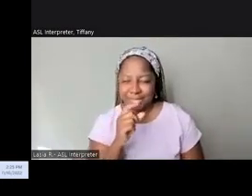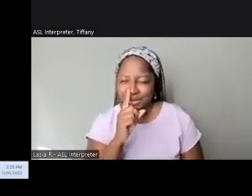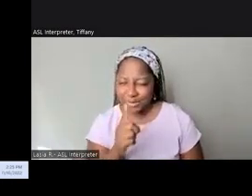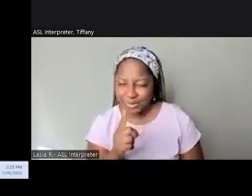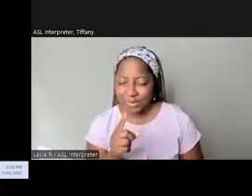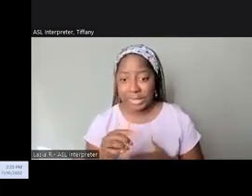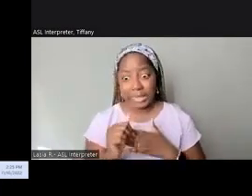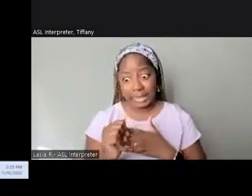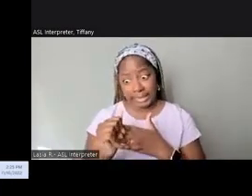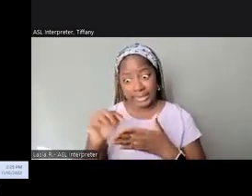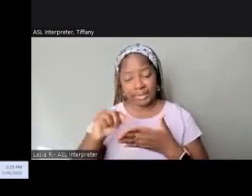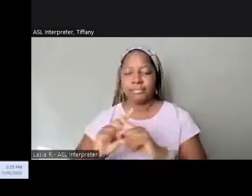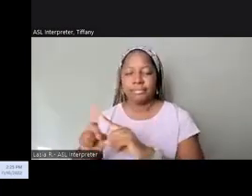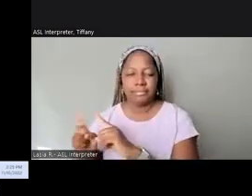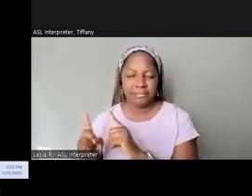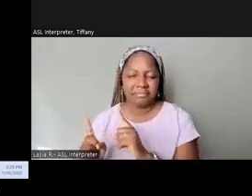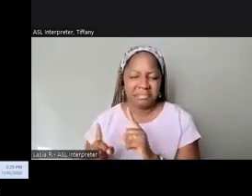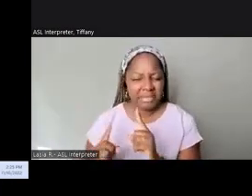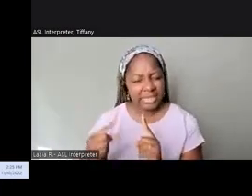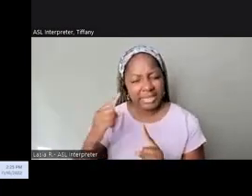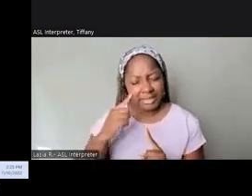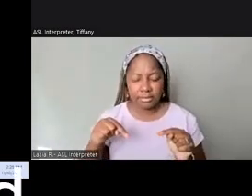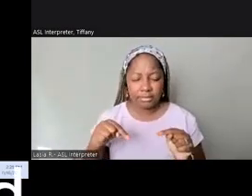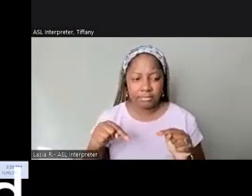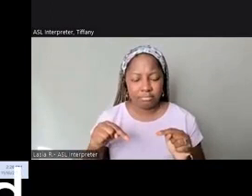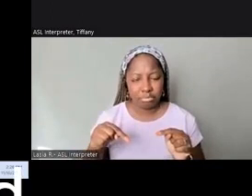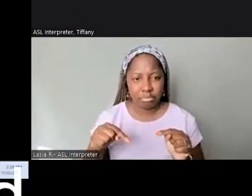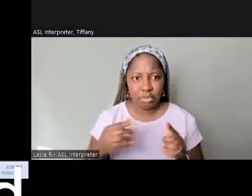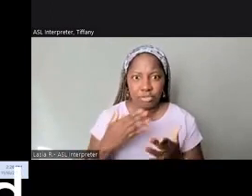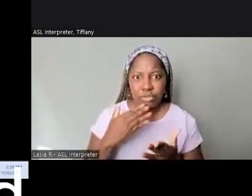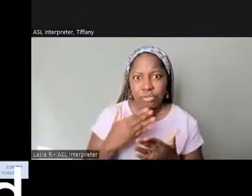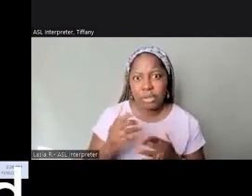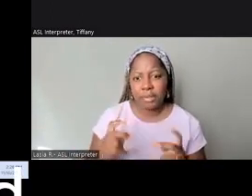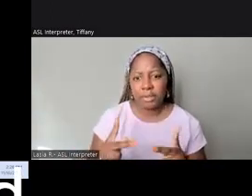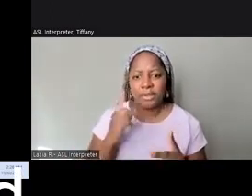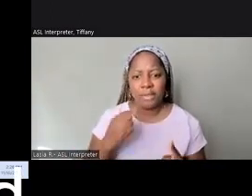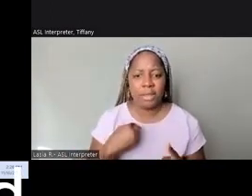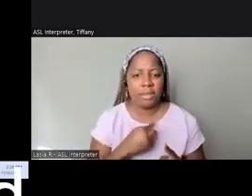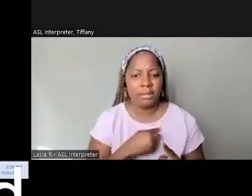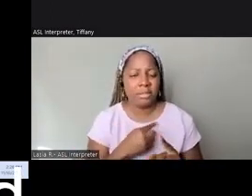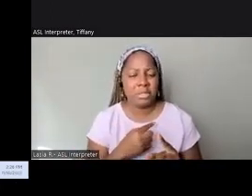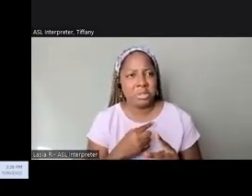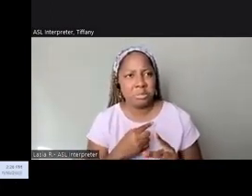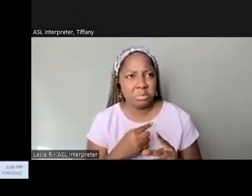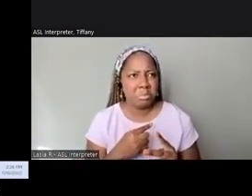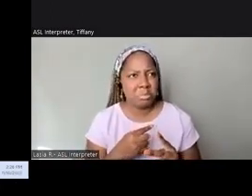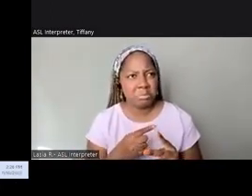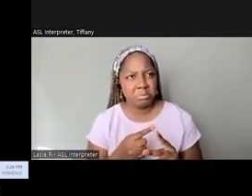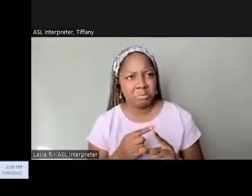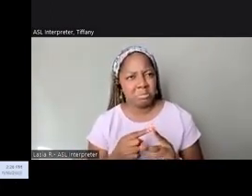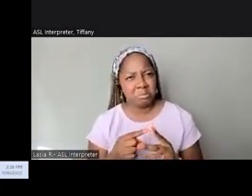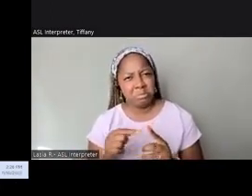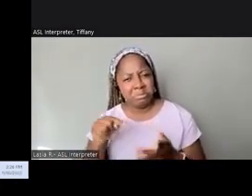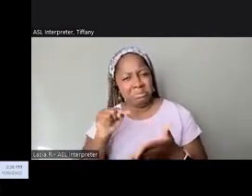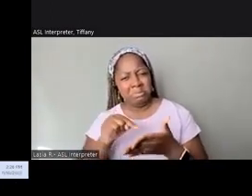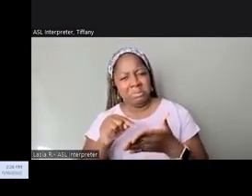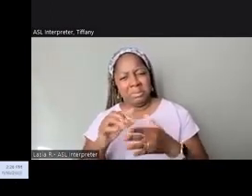wonderful opportunity for us to, even kind of reshape that word so that itself